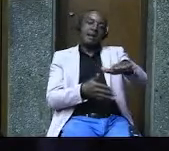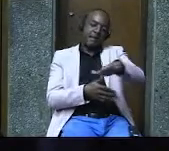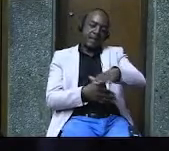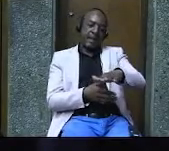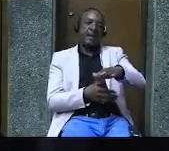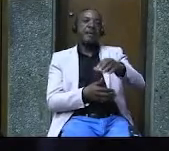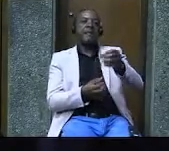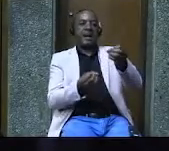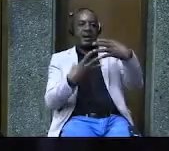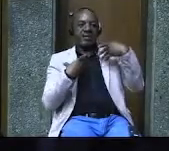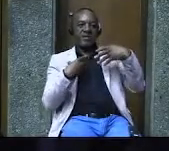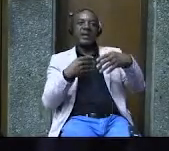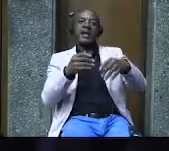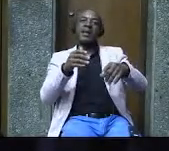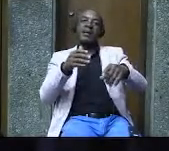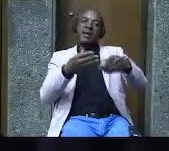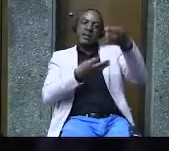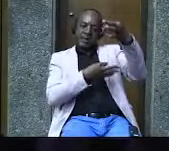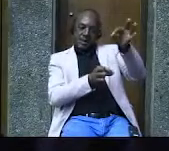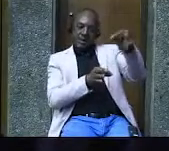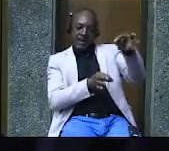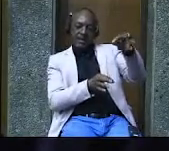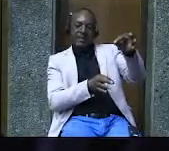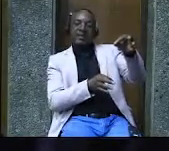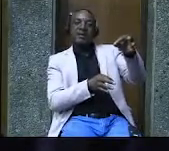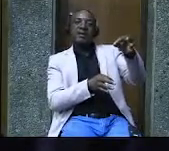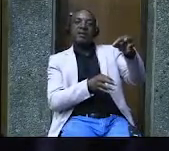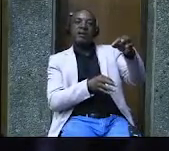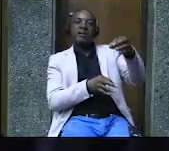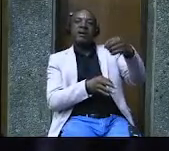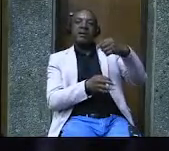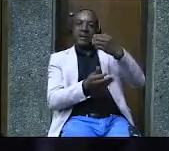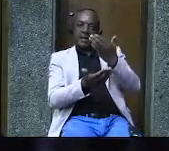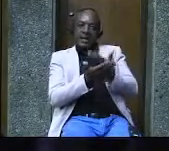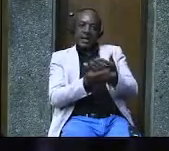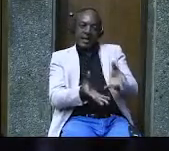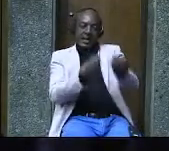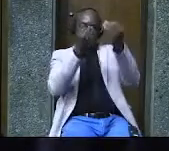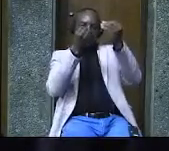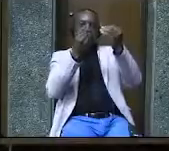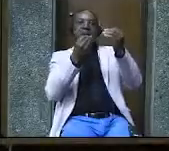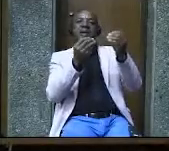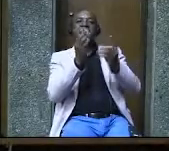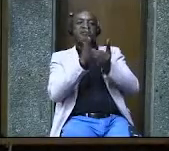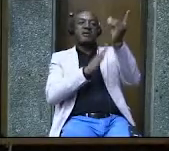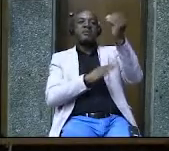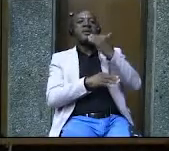dipampiri tse right to own diganga tseo re kgone go thola development. Thank you.